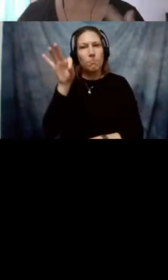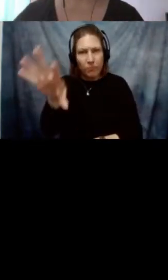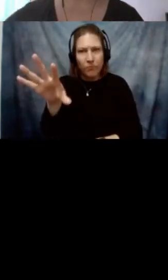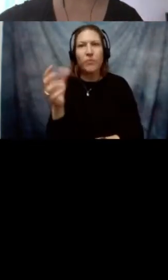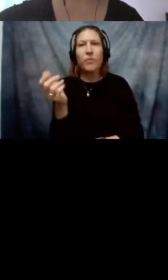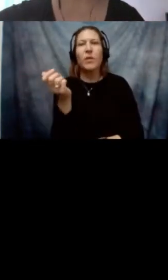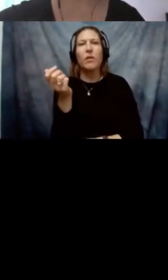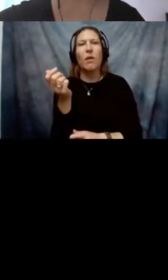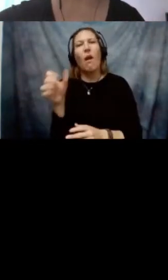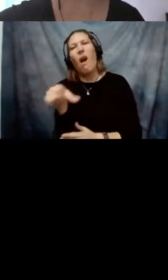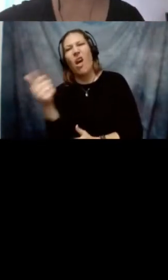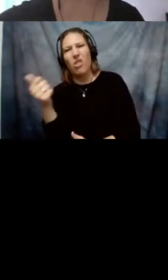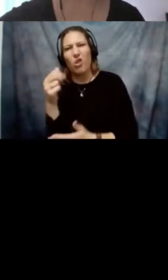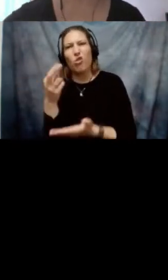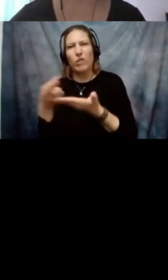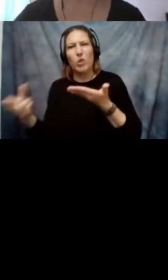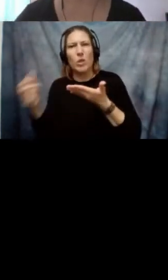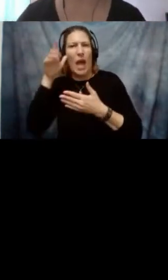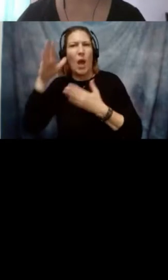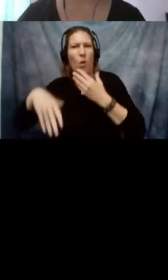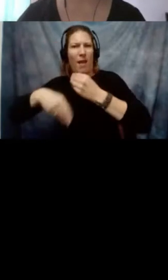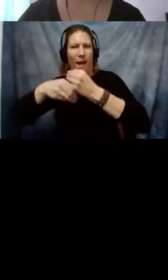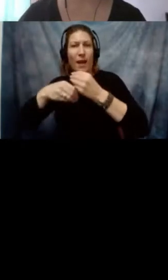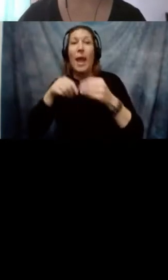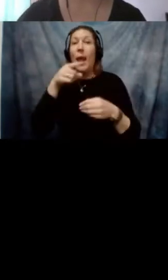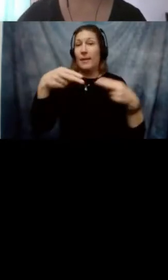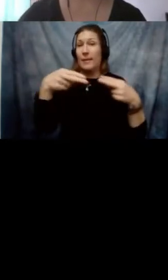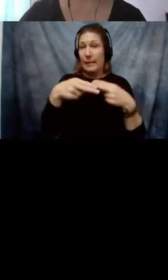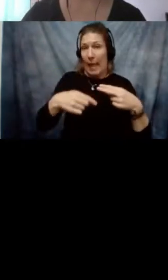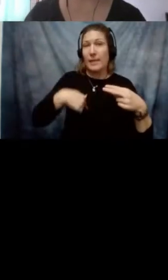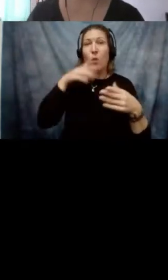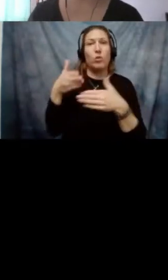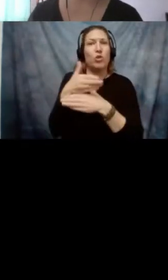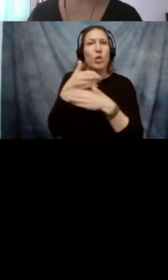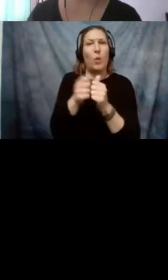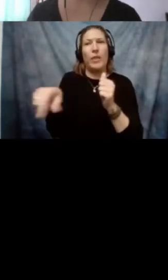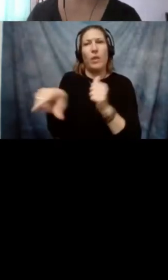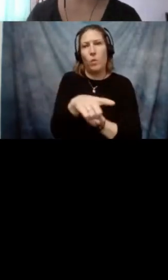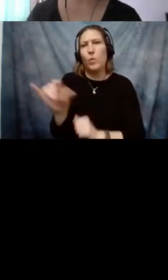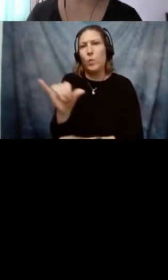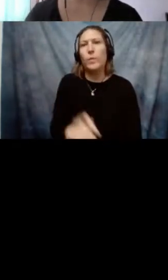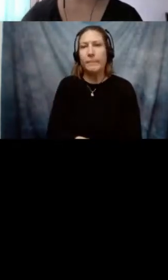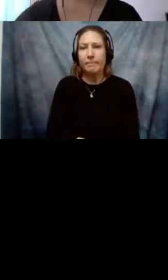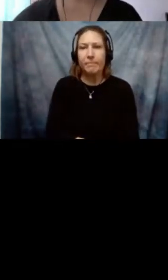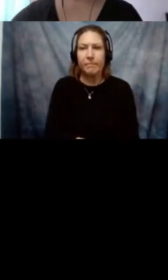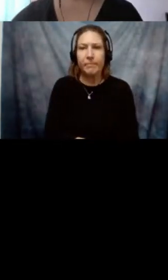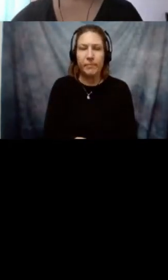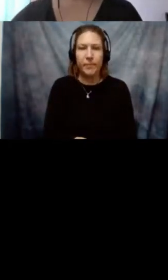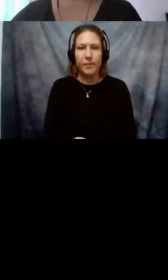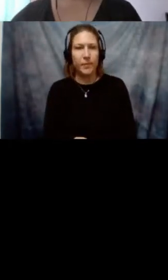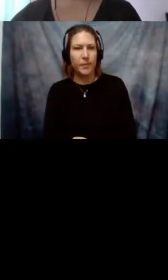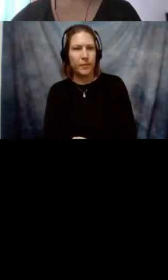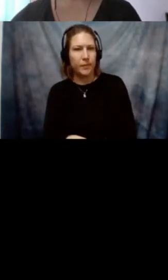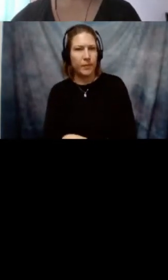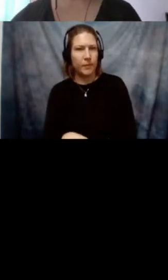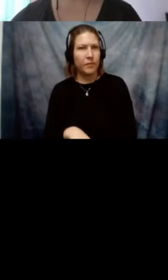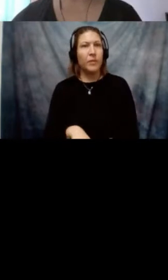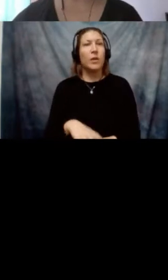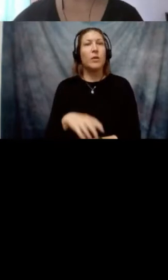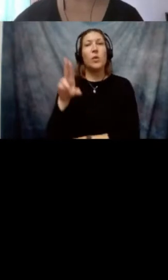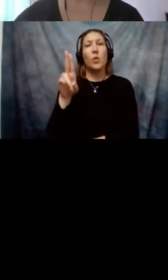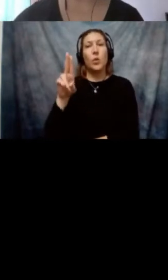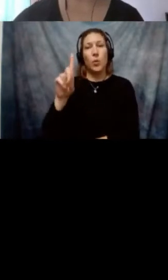at the end, and I will make this presentation available for those of you who would like it. The universal design for learning